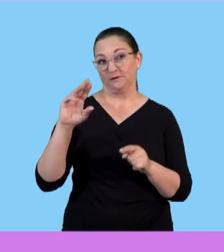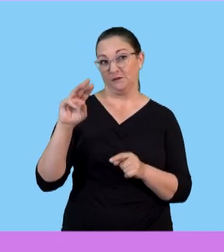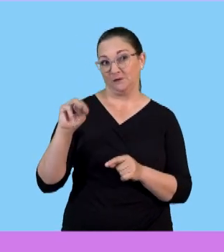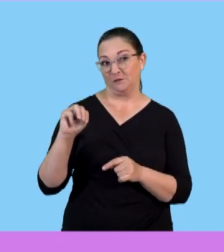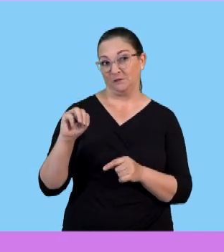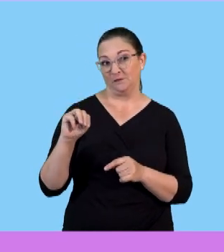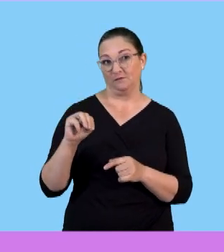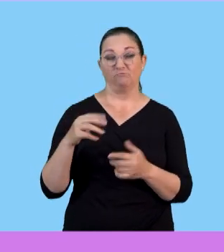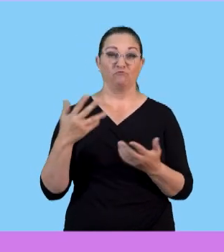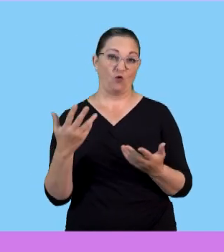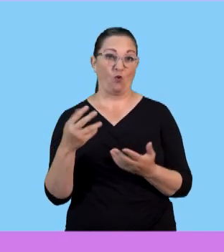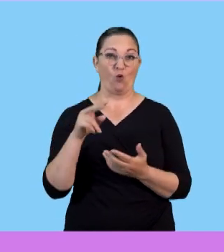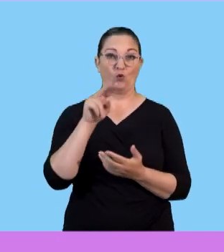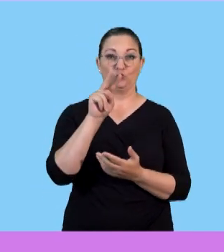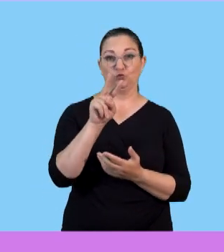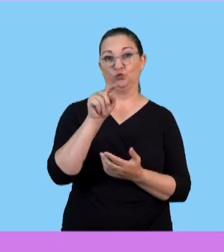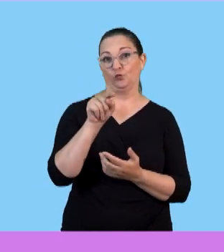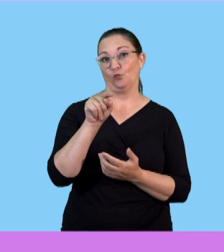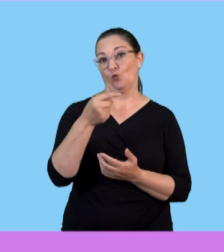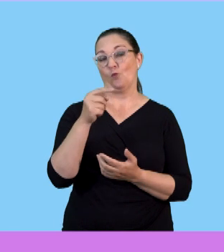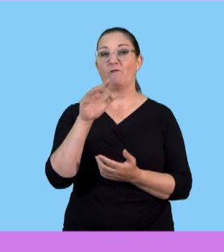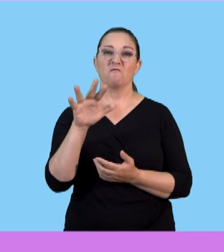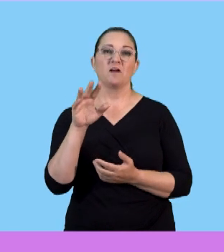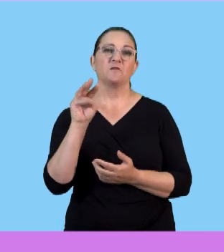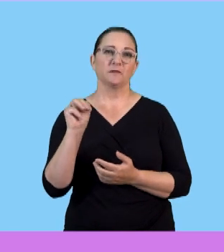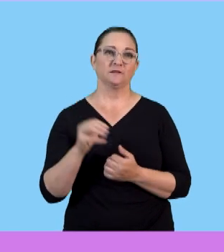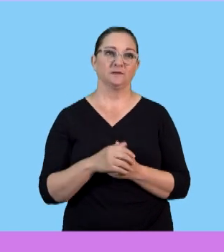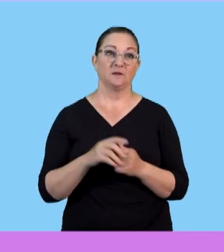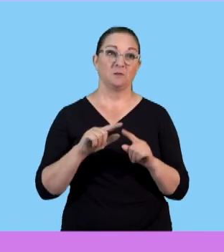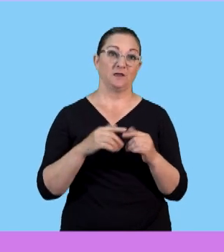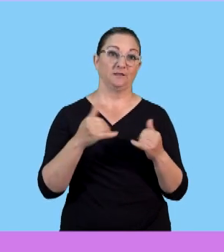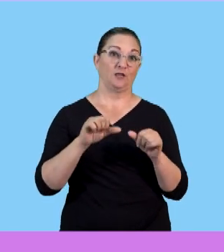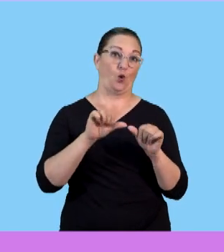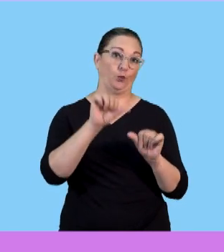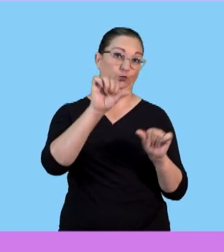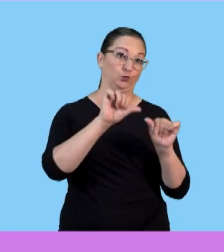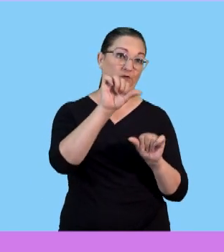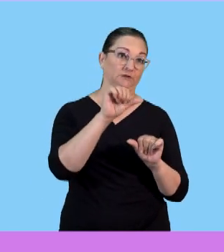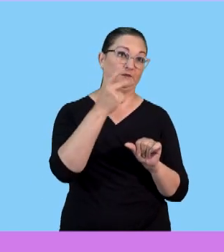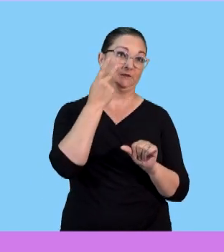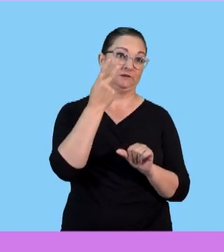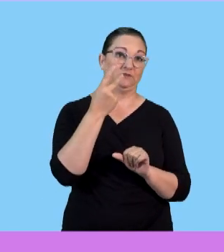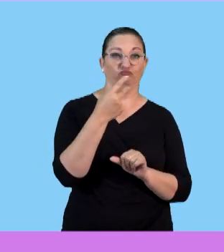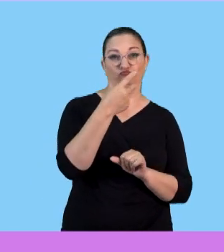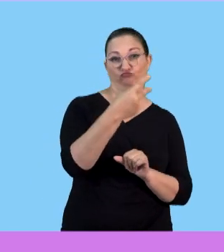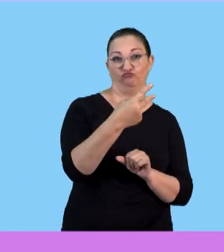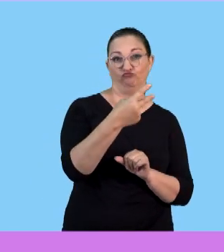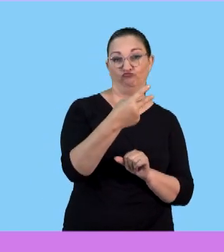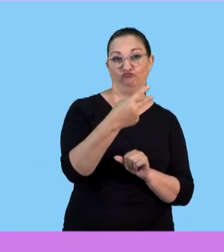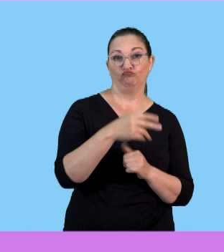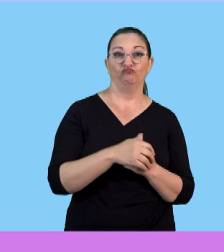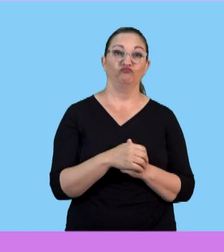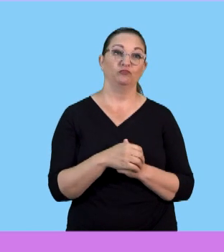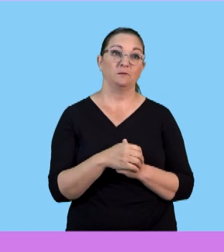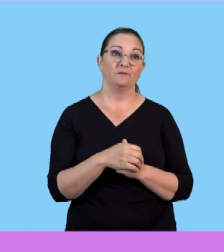centimeters or 2,5 meters. And then if we look at the width, there you can see there's only 2